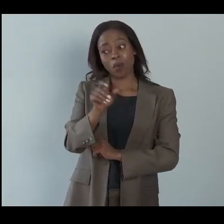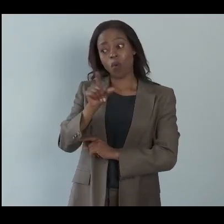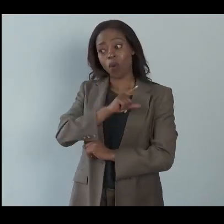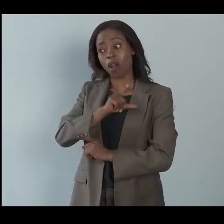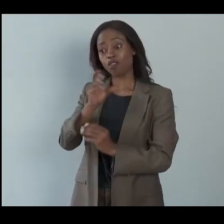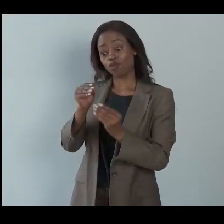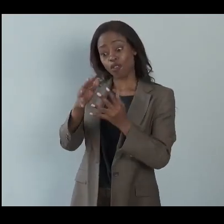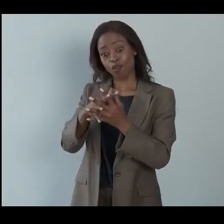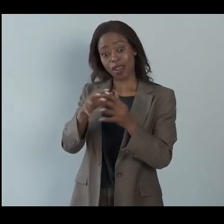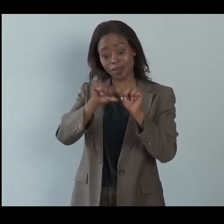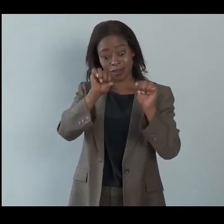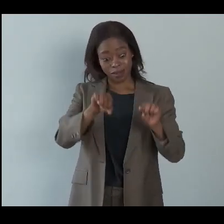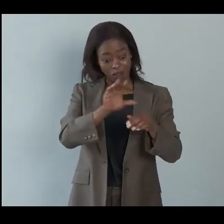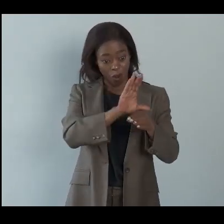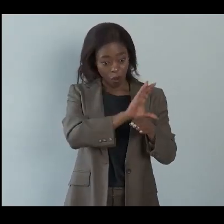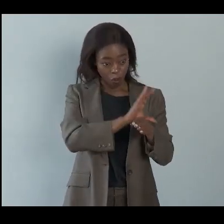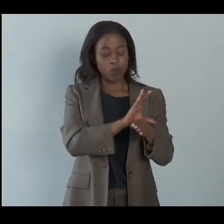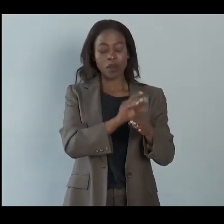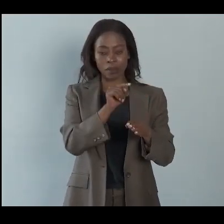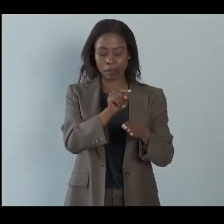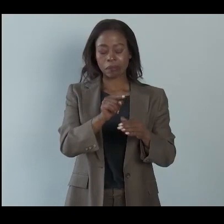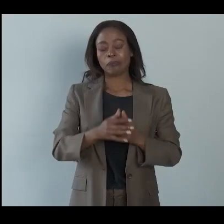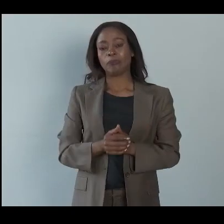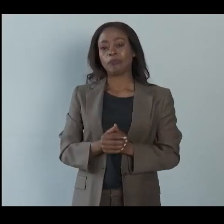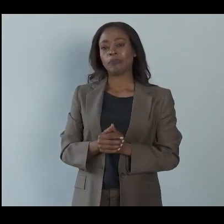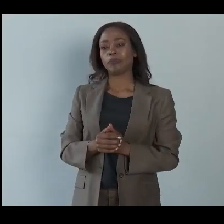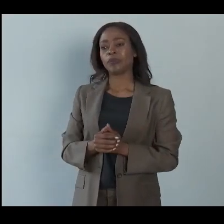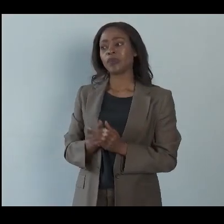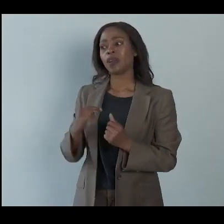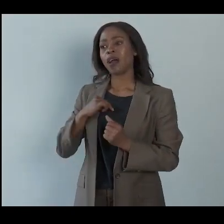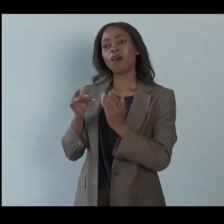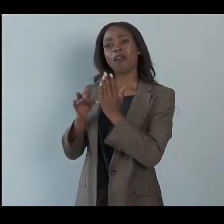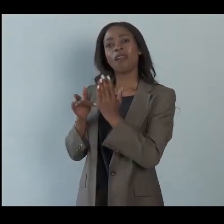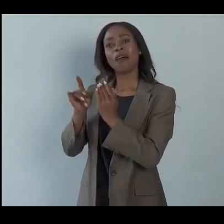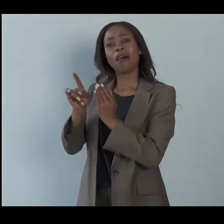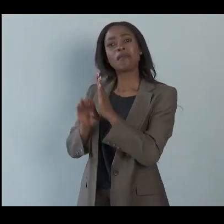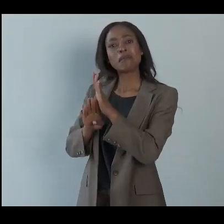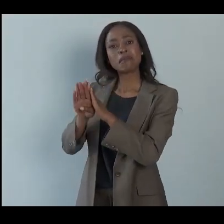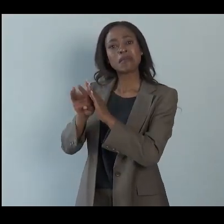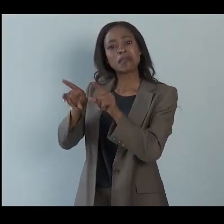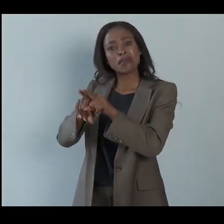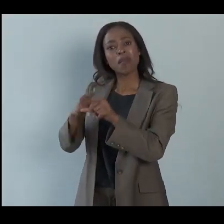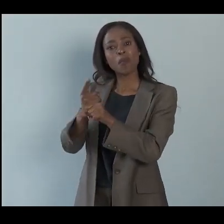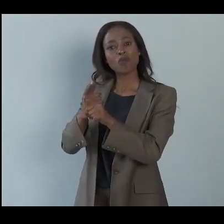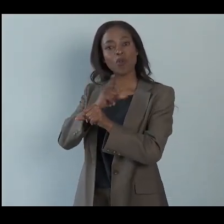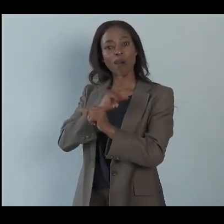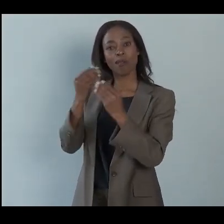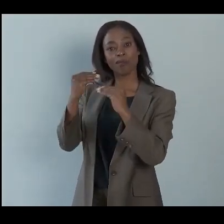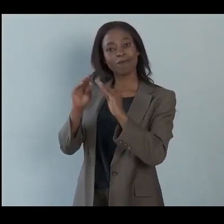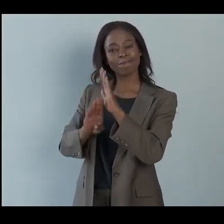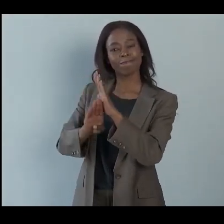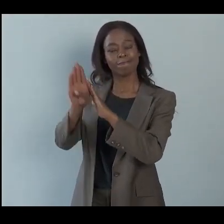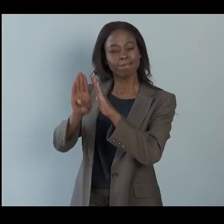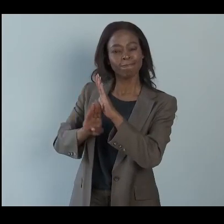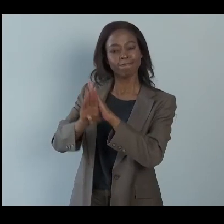applications. EBITDA expanded 29% as we continue to drive operational efficiencies through the business and focus on higher